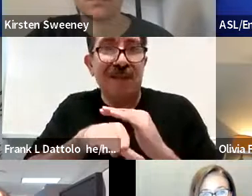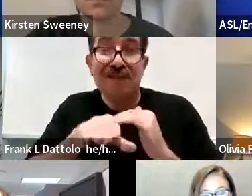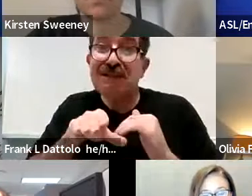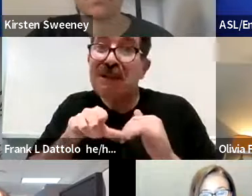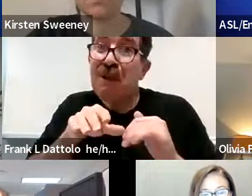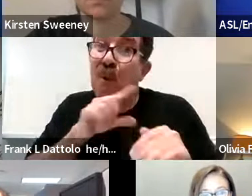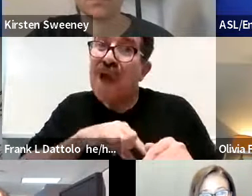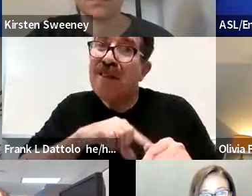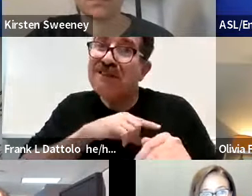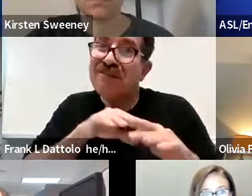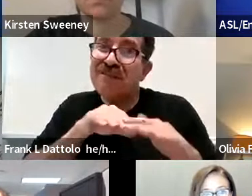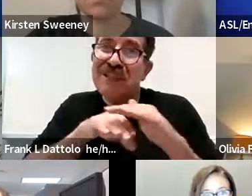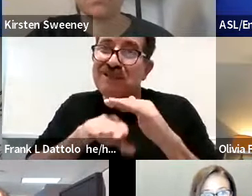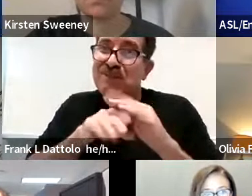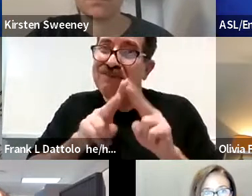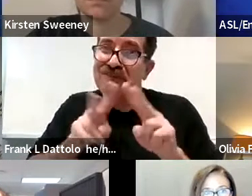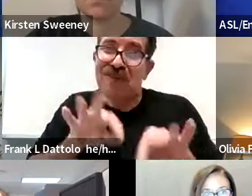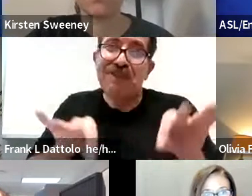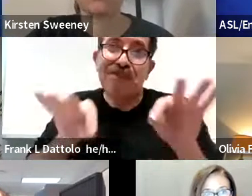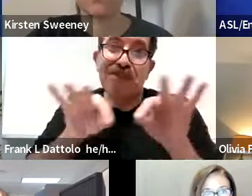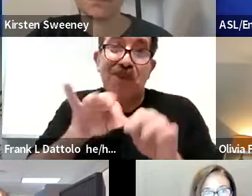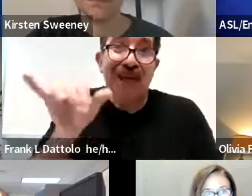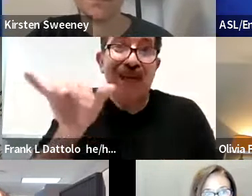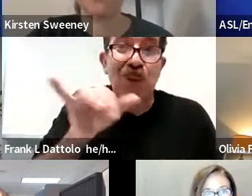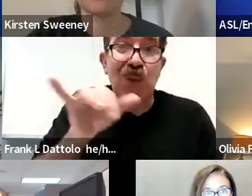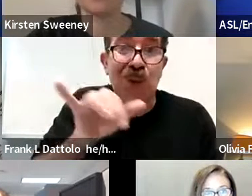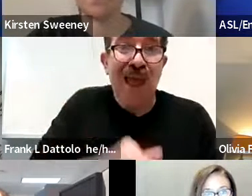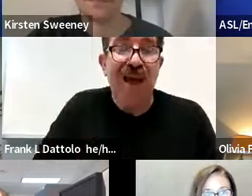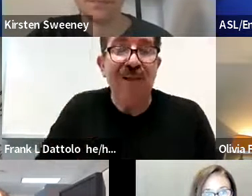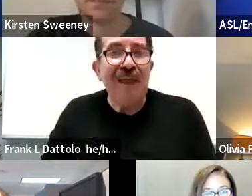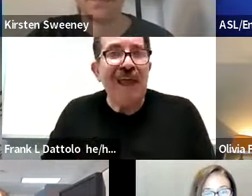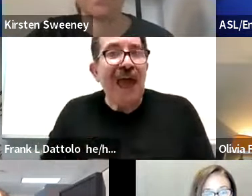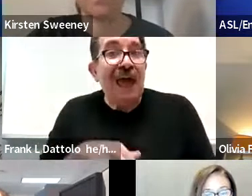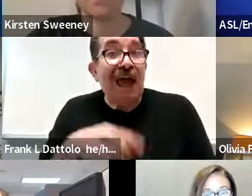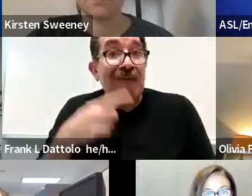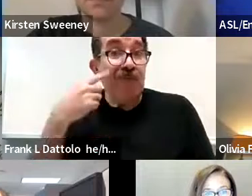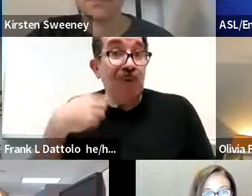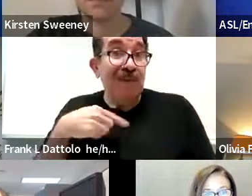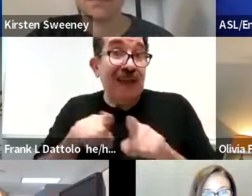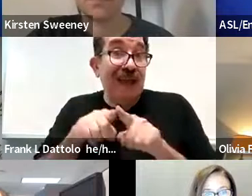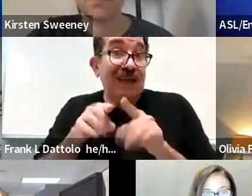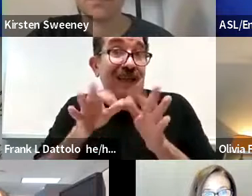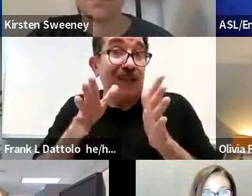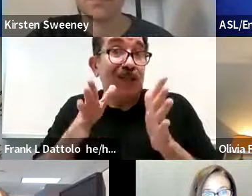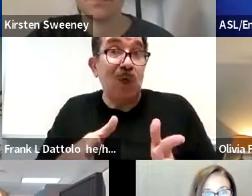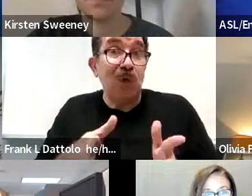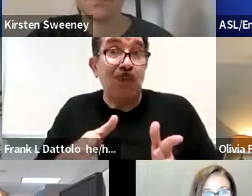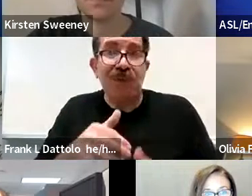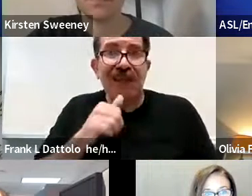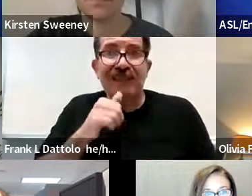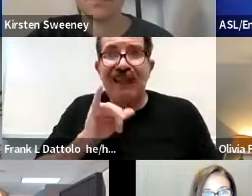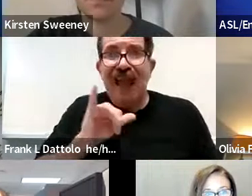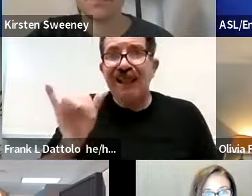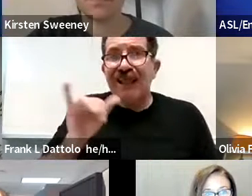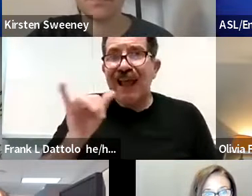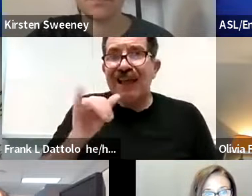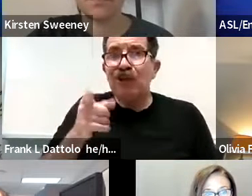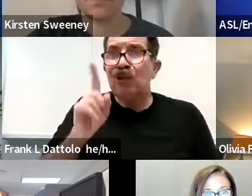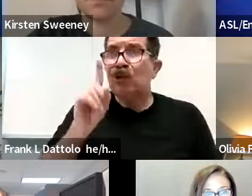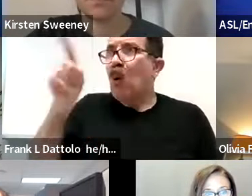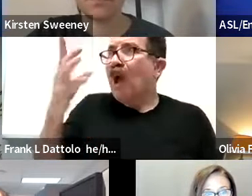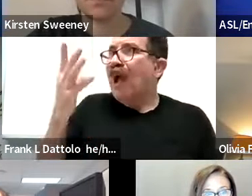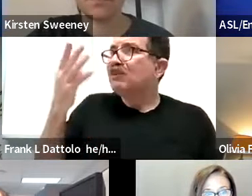the quality of access. Quality of access is very important as well. For me,